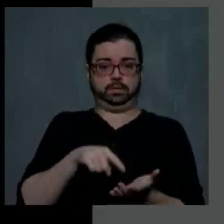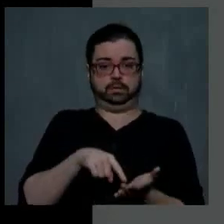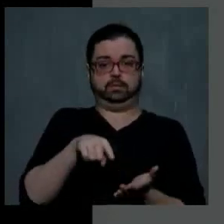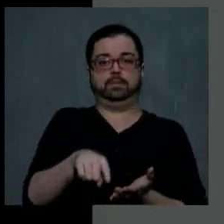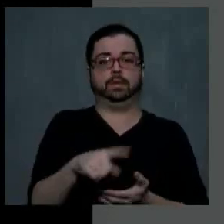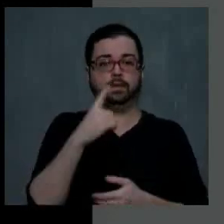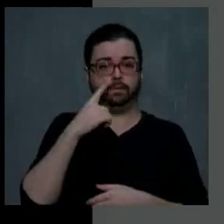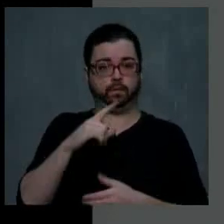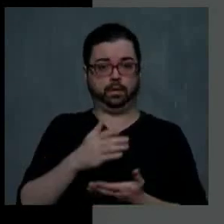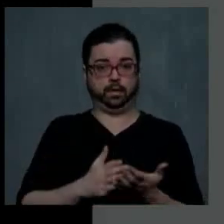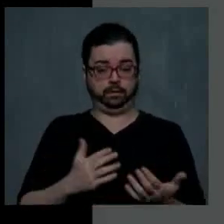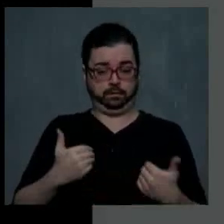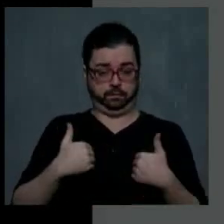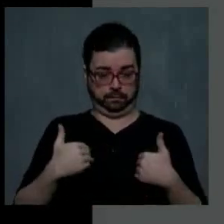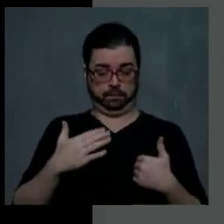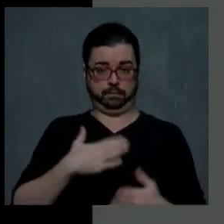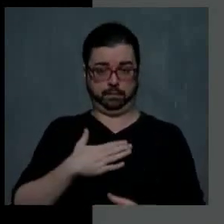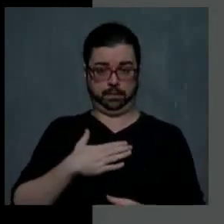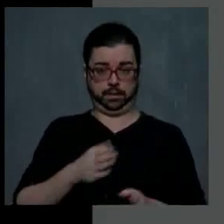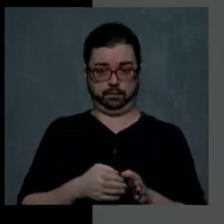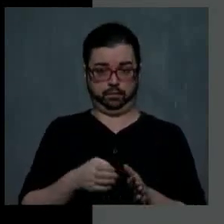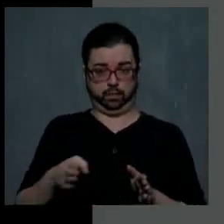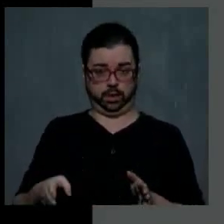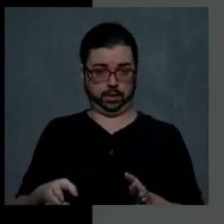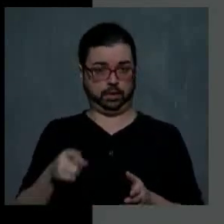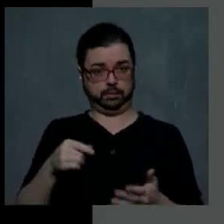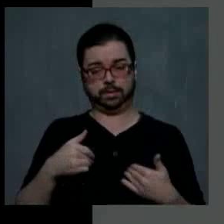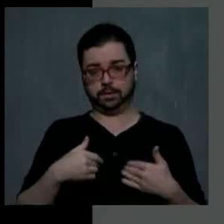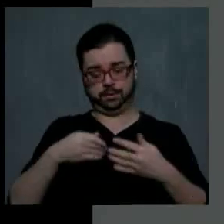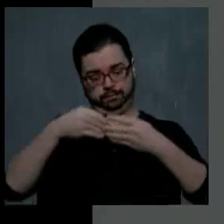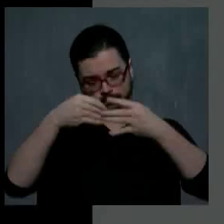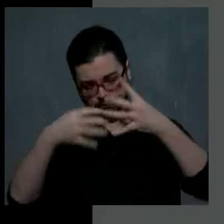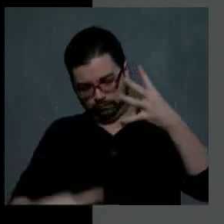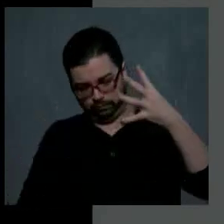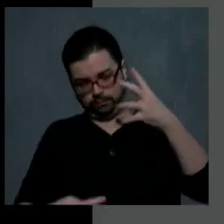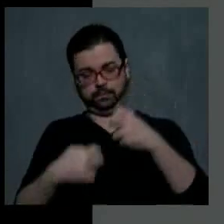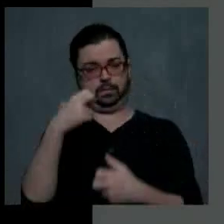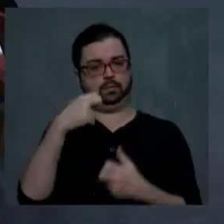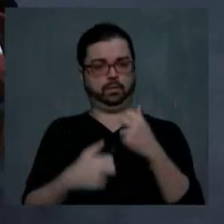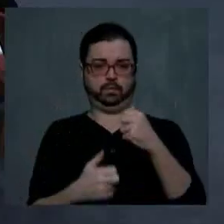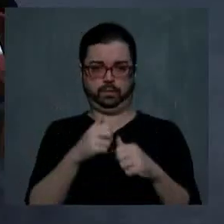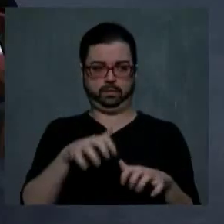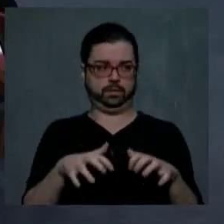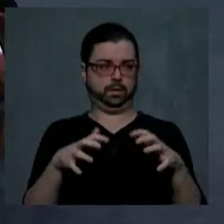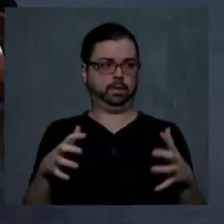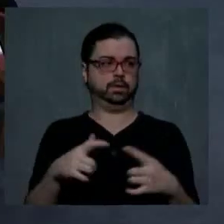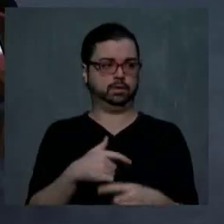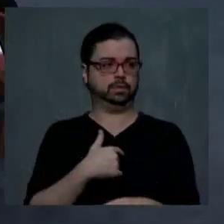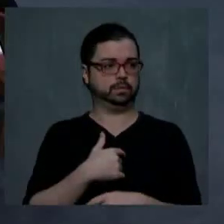having mine widened? This has got a lot of problems to me.